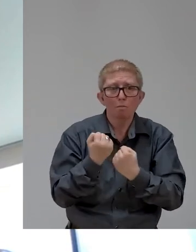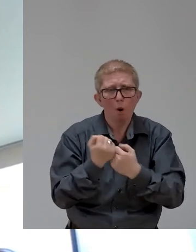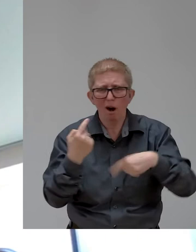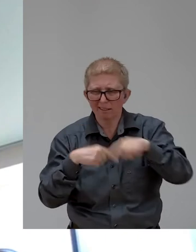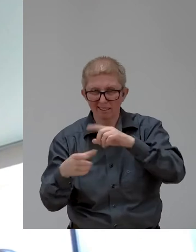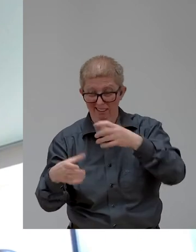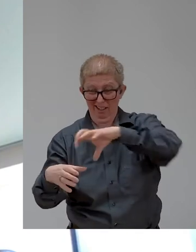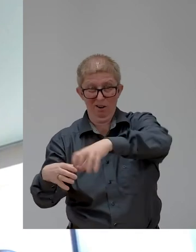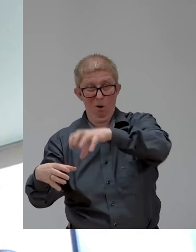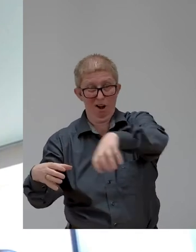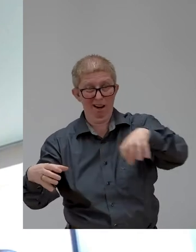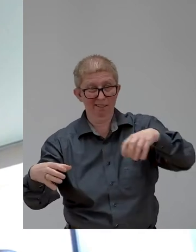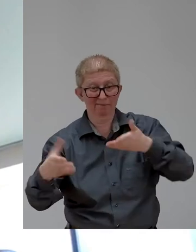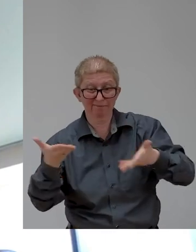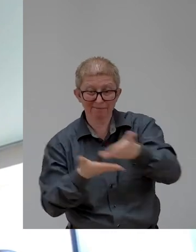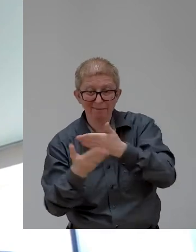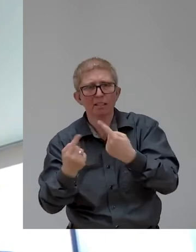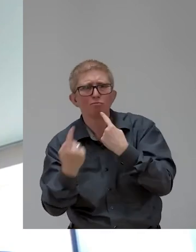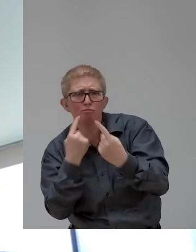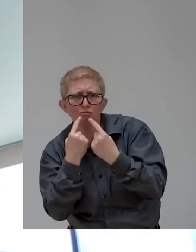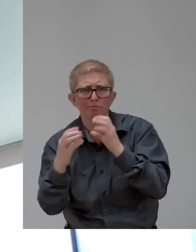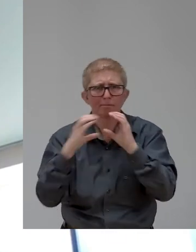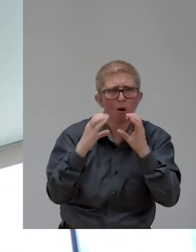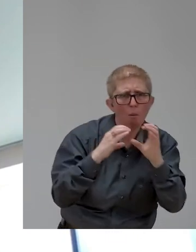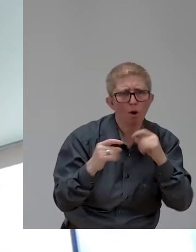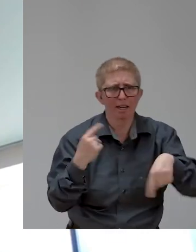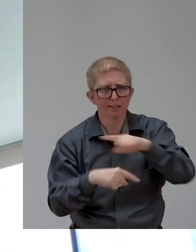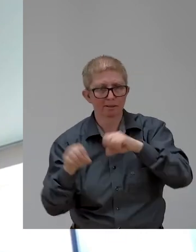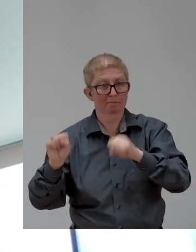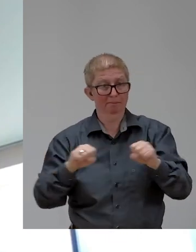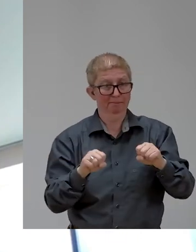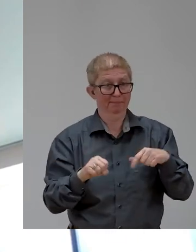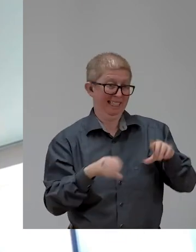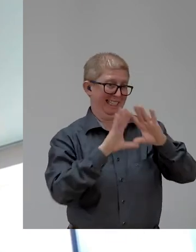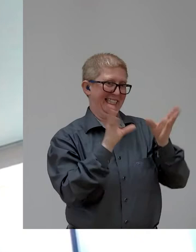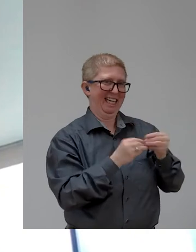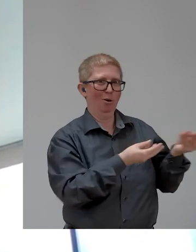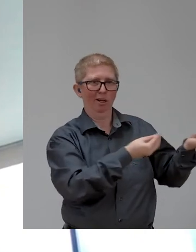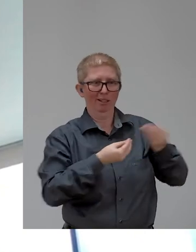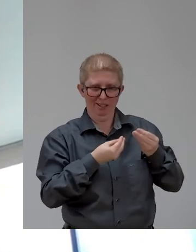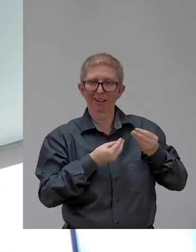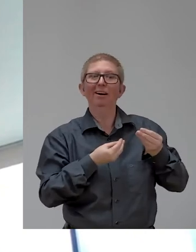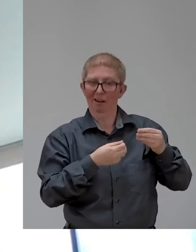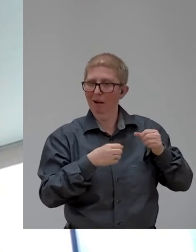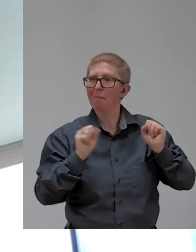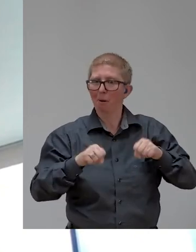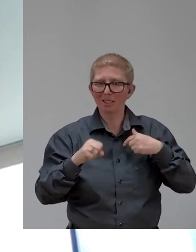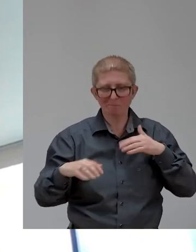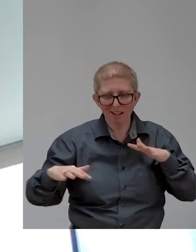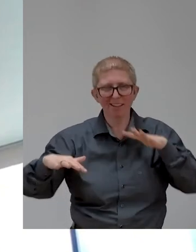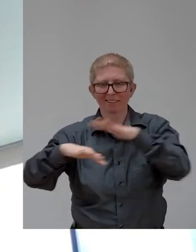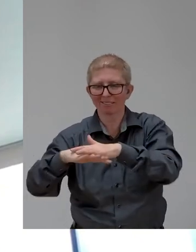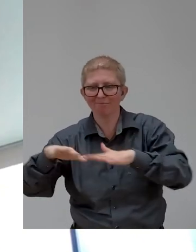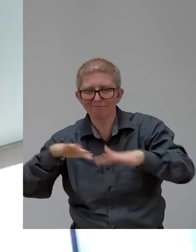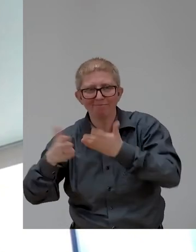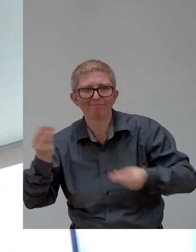work. So Impact Transfer Program actually offered a very systematic approach to it. So when we met the